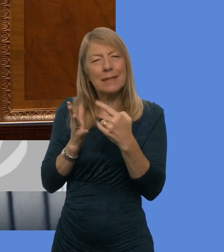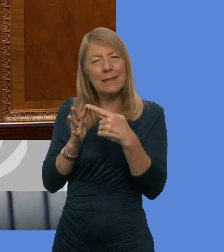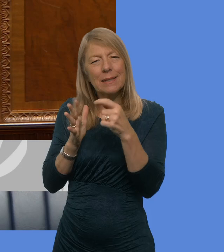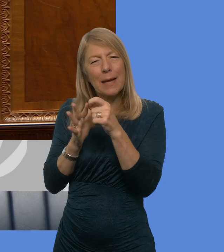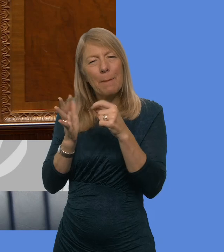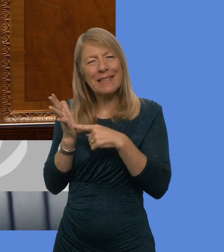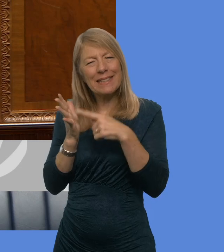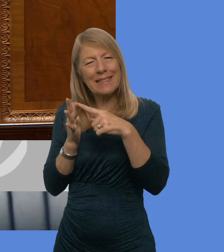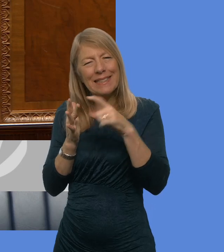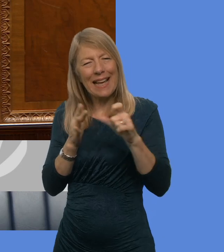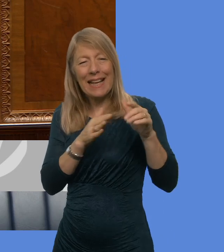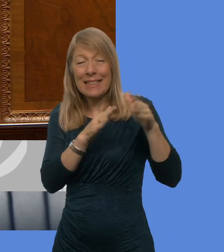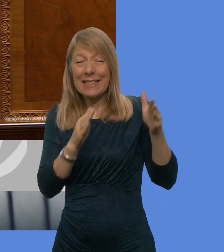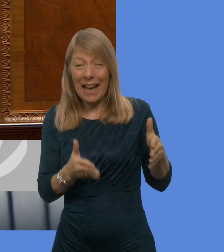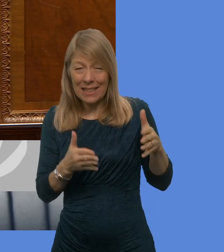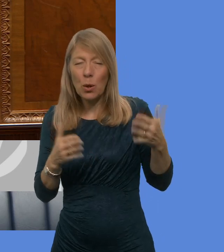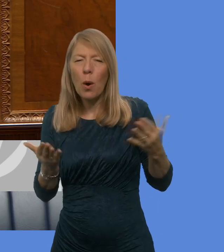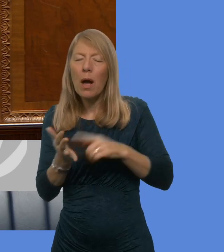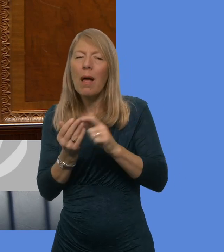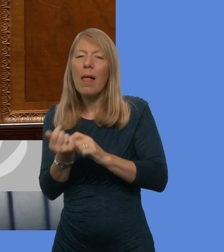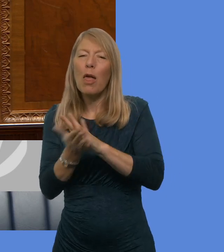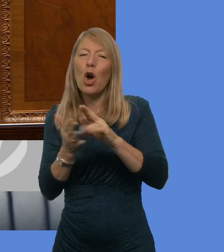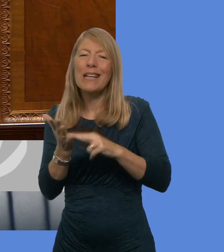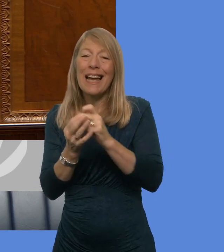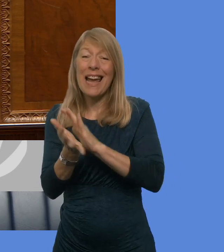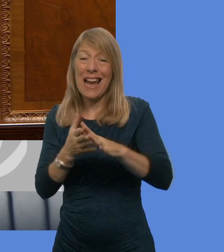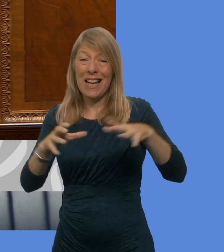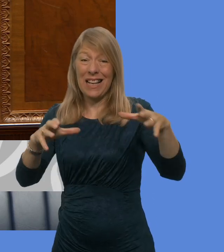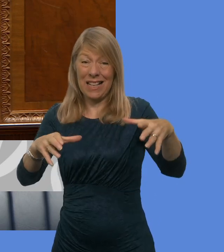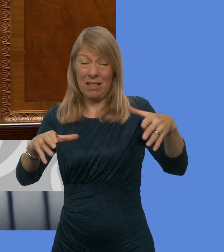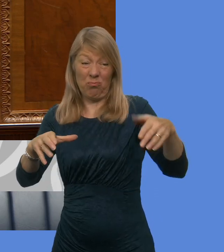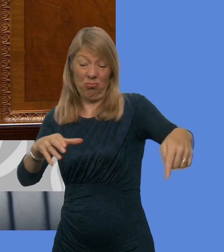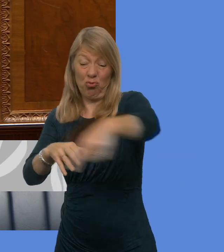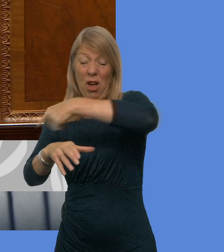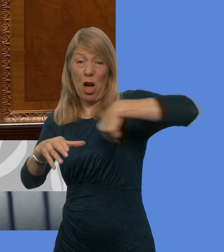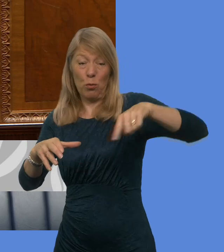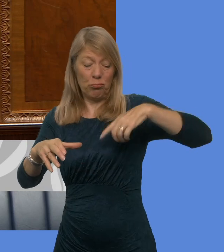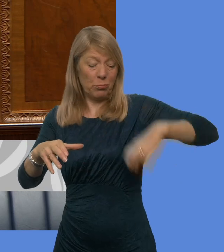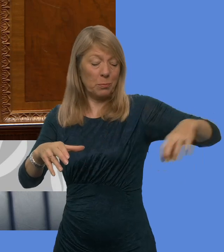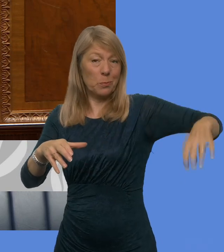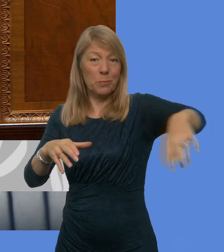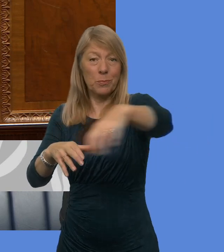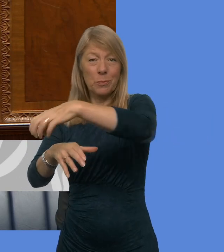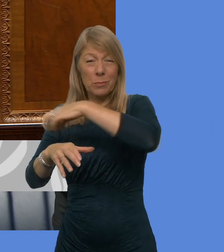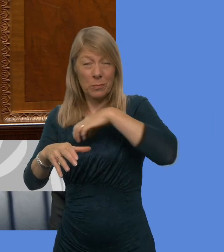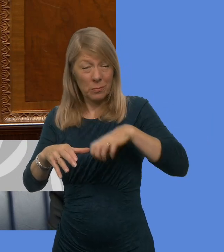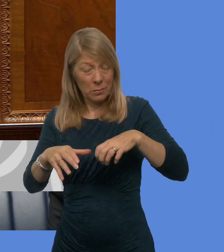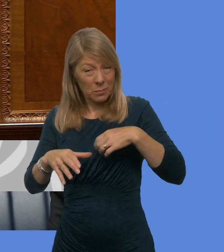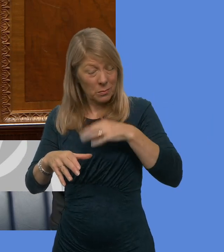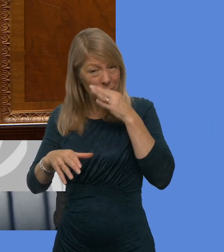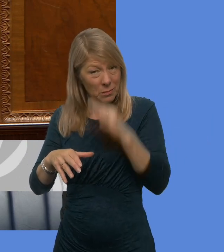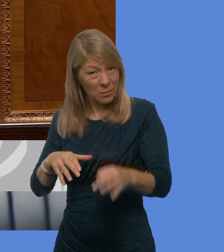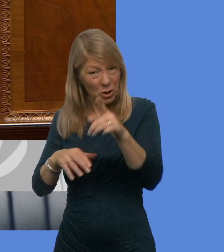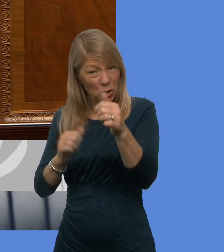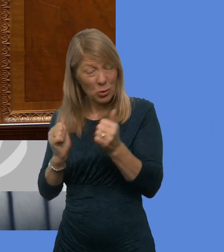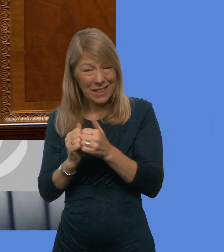Lough Neagh. Would the Minister agree with me that the issues around Lough Neagh are not just an issue for the farming